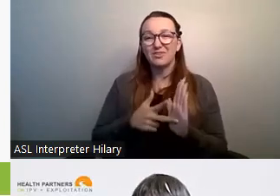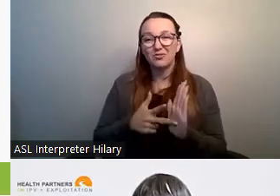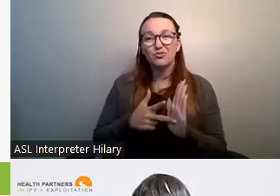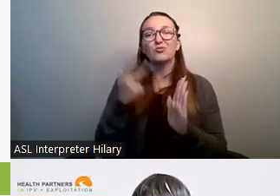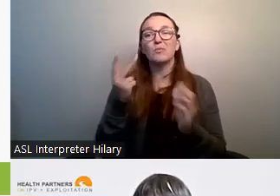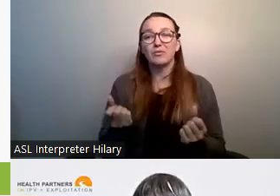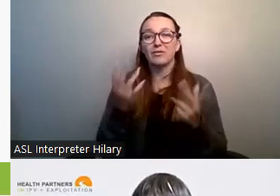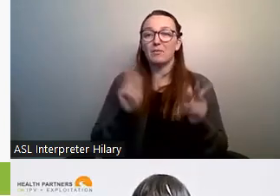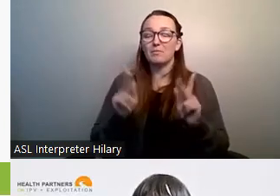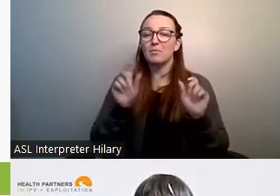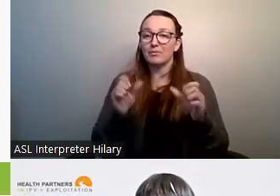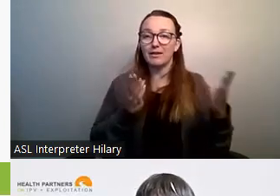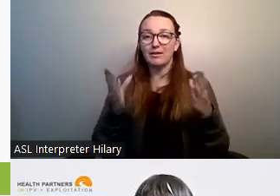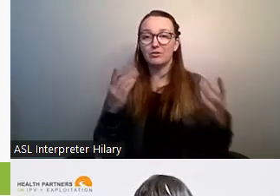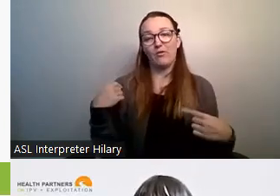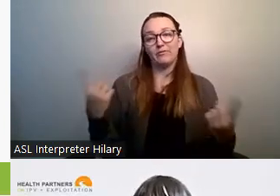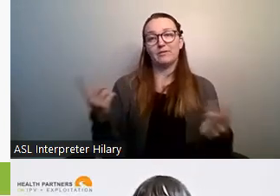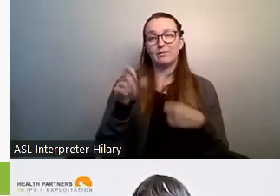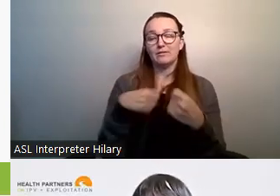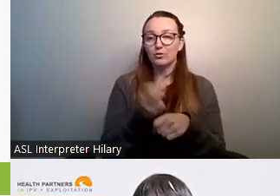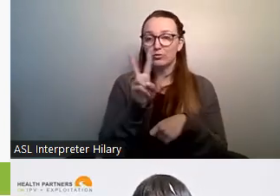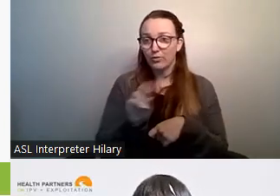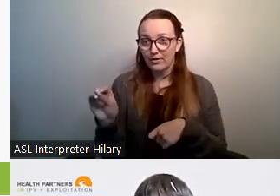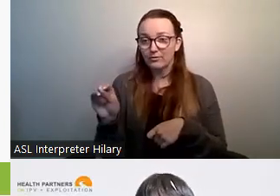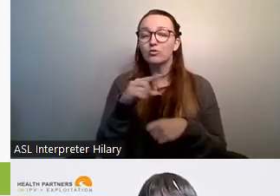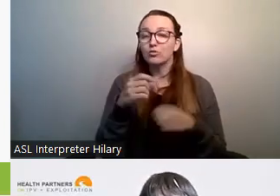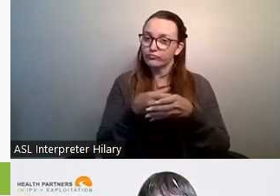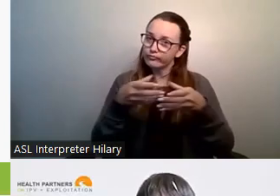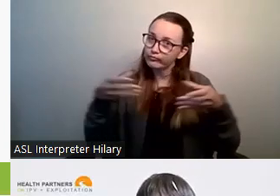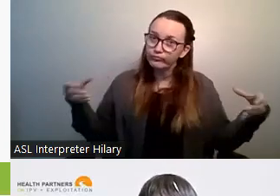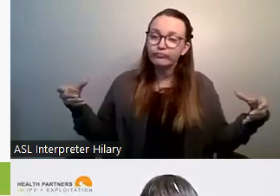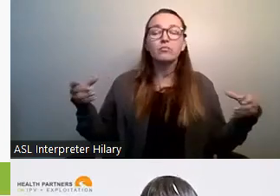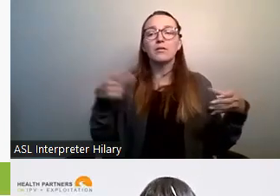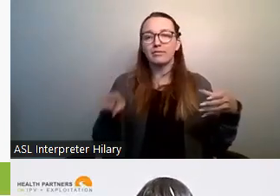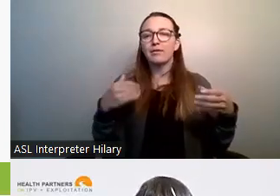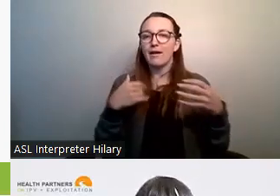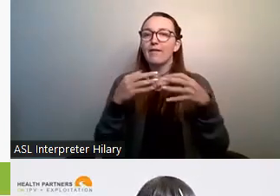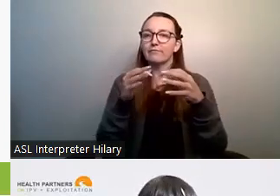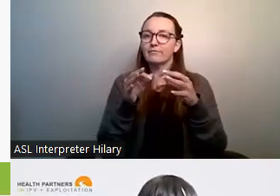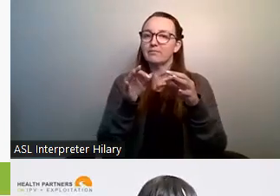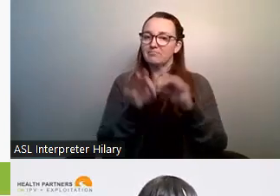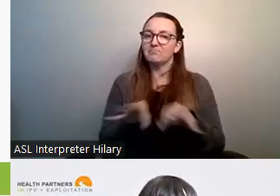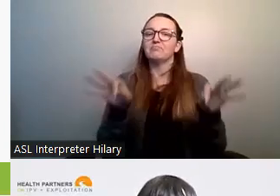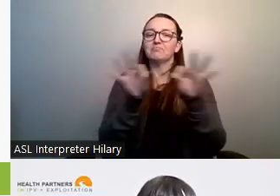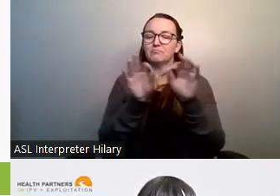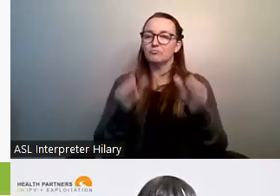So they're growing and expanding, and they have a value to partner with community-based